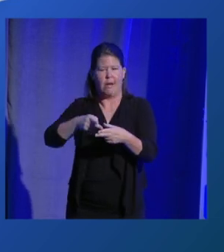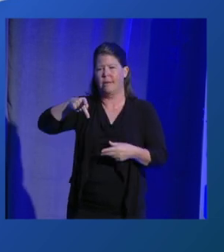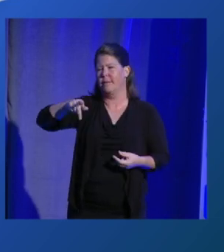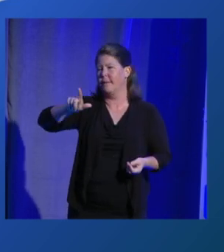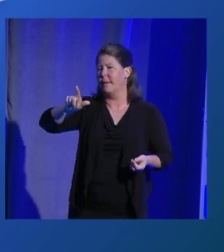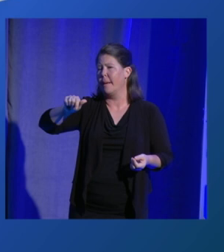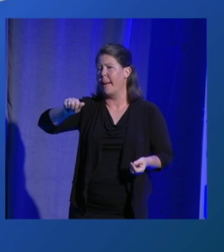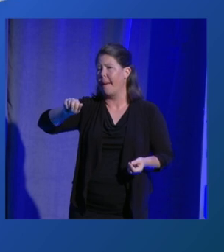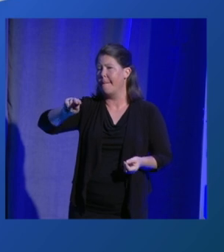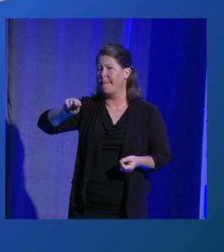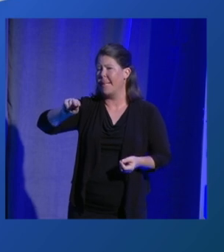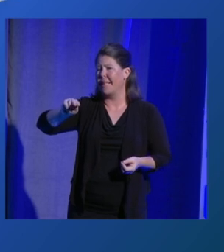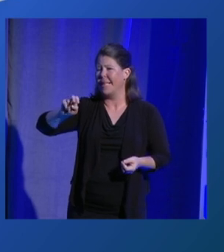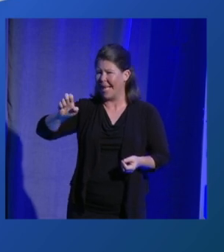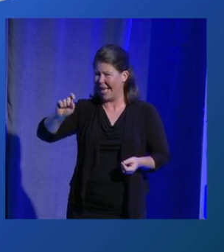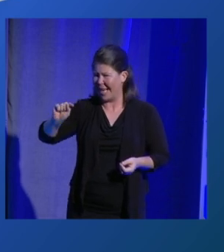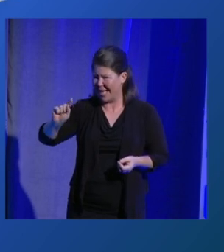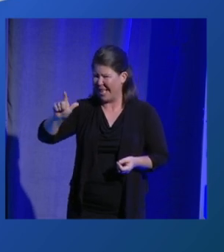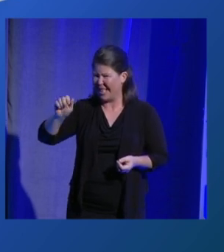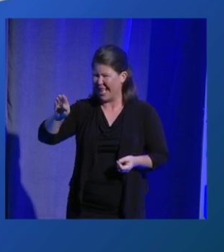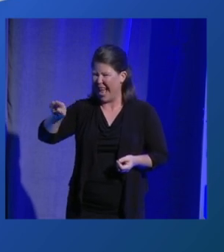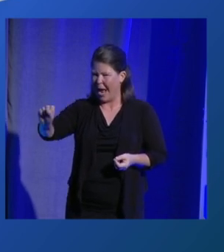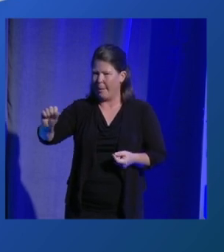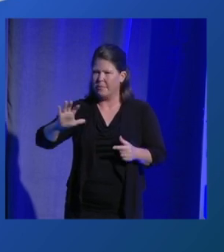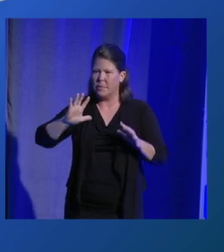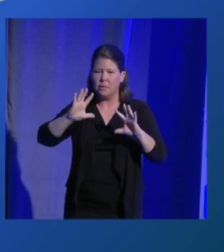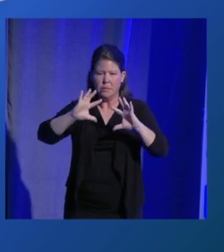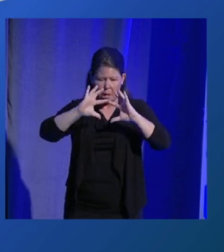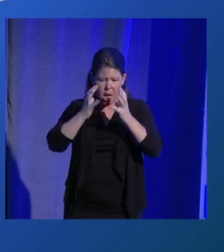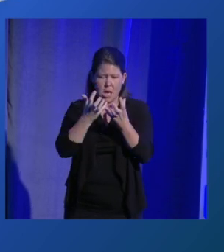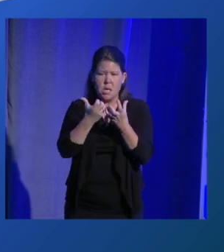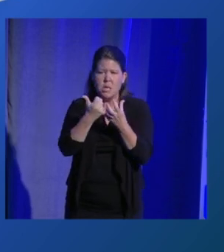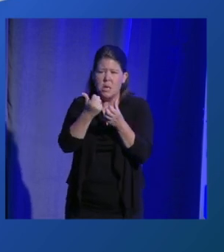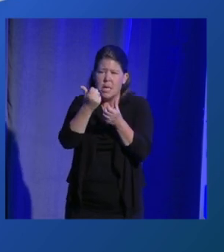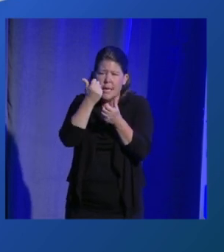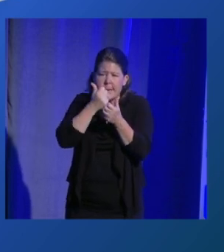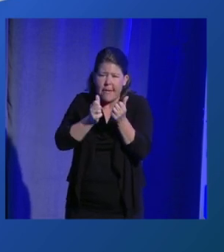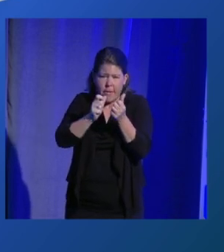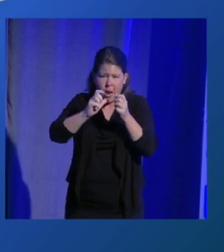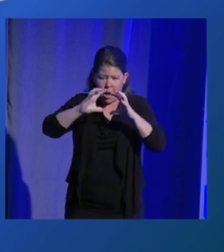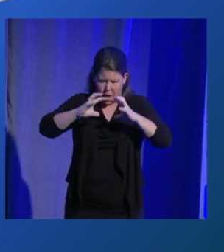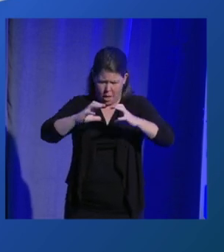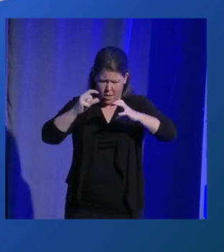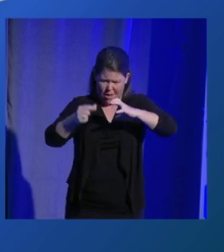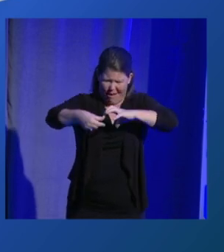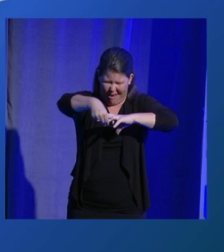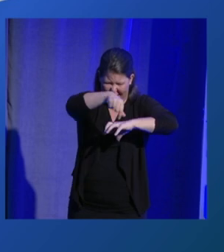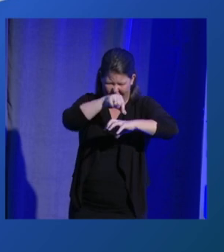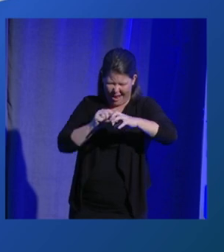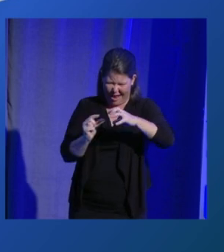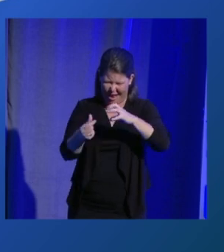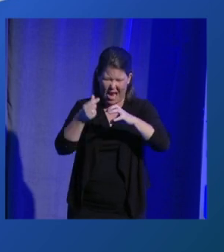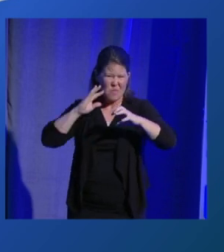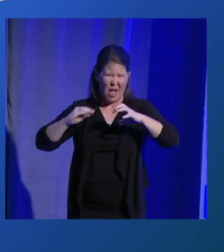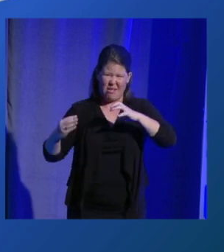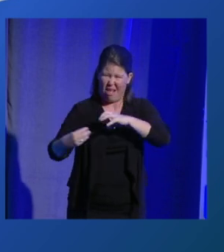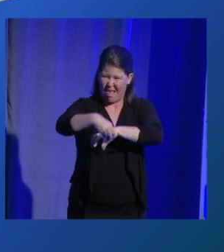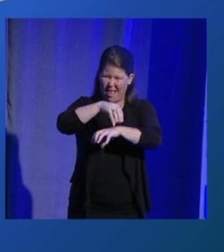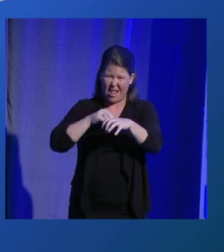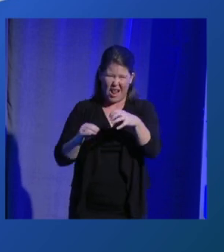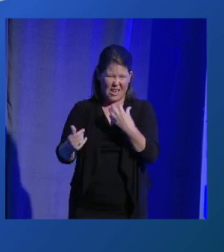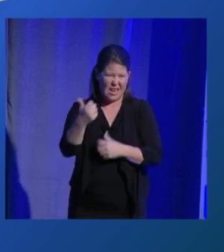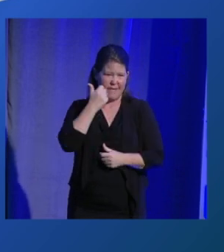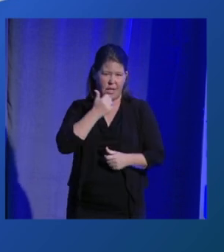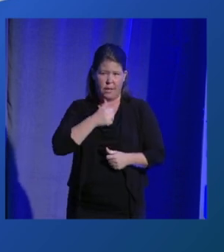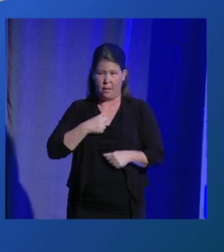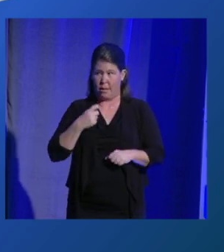cover every inch of the Earth every day and I just thought this kid is crazy right it's not going to